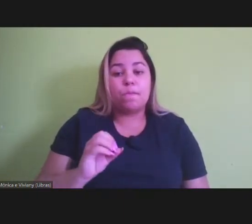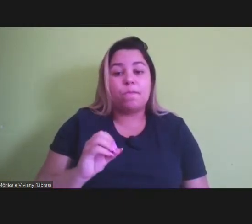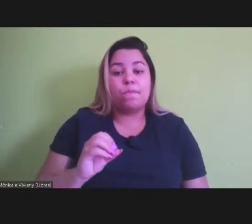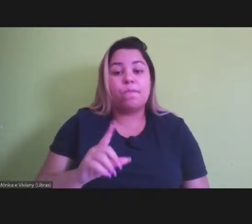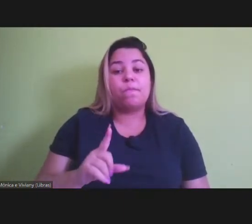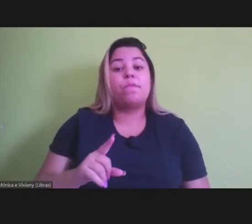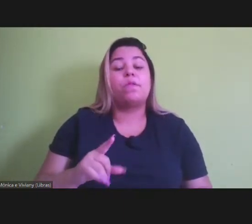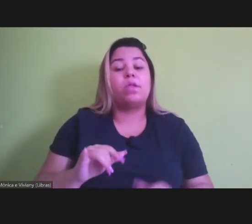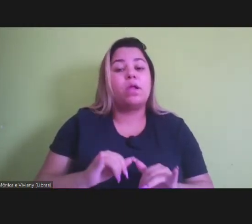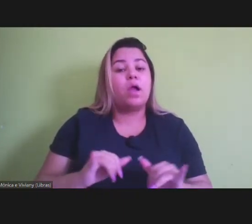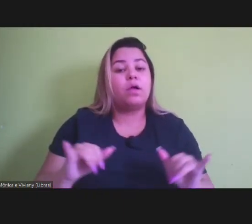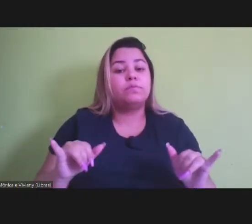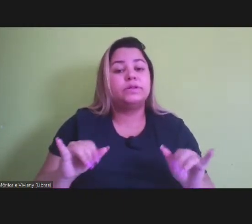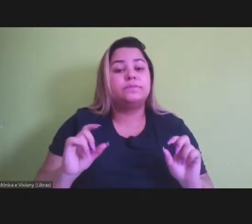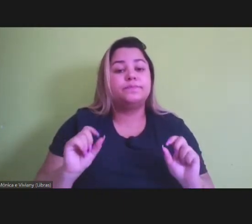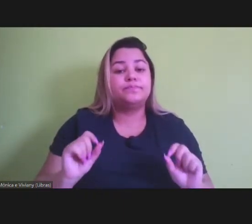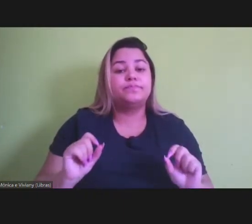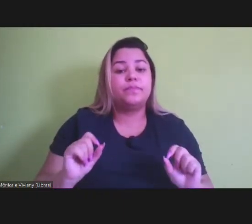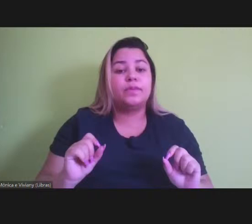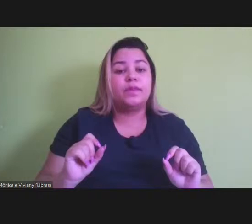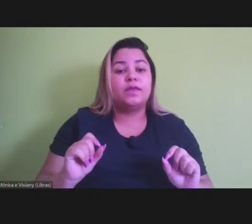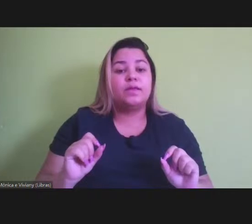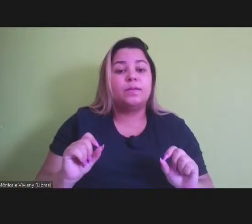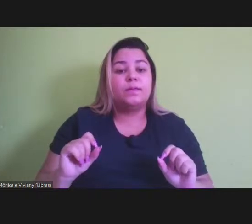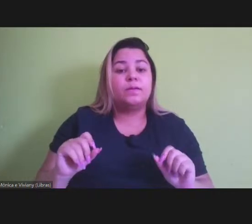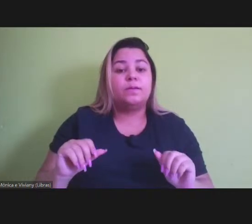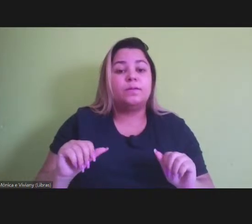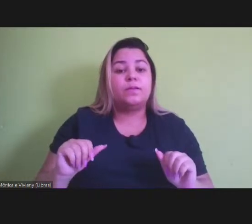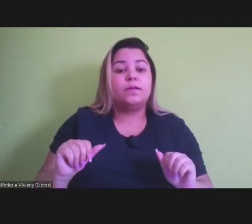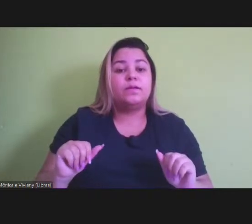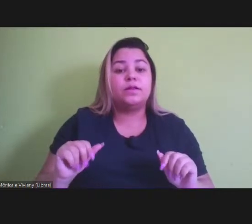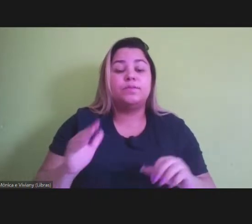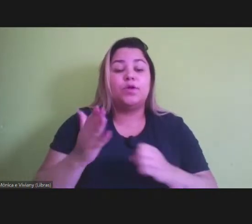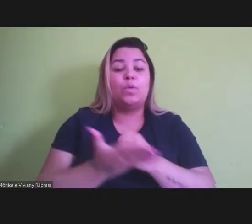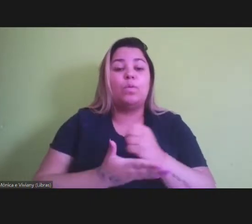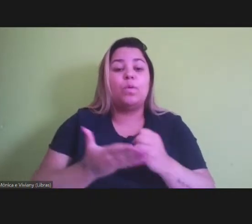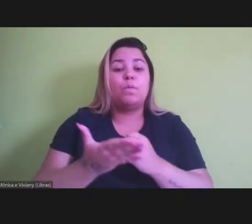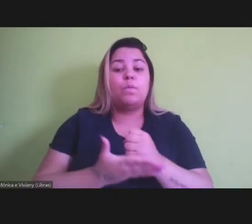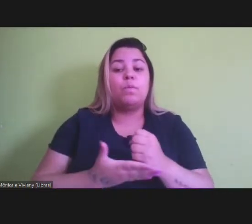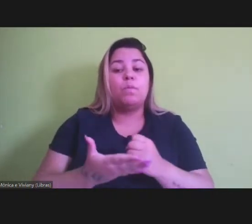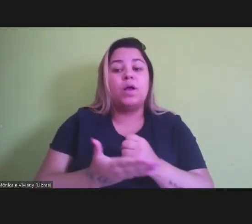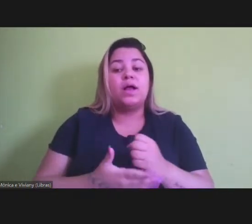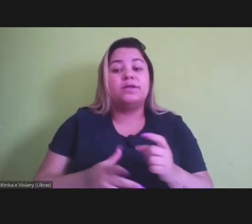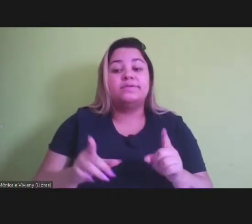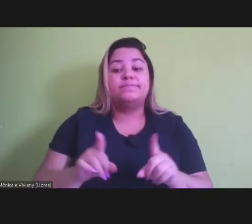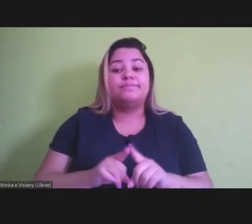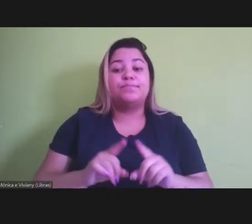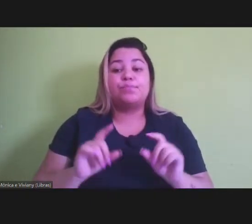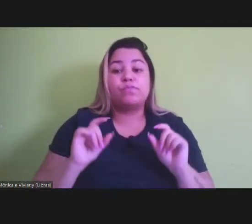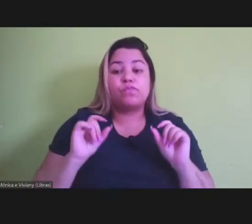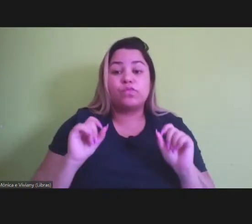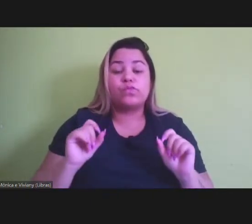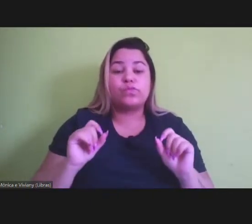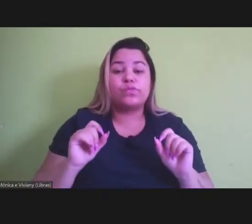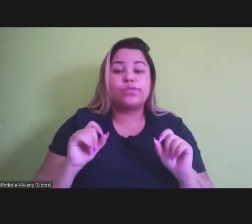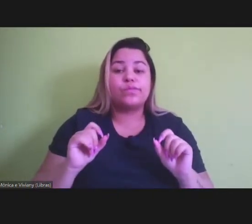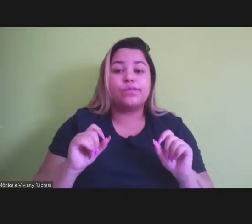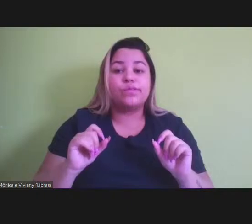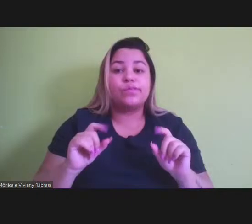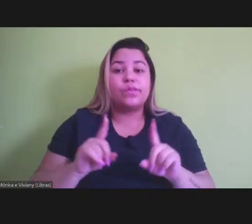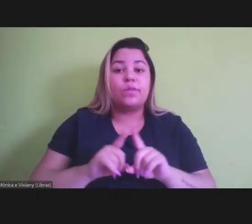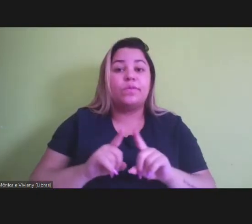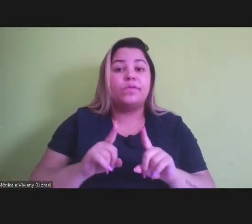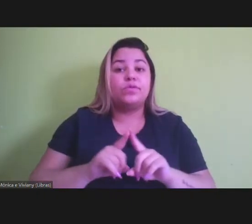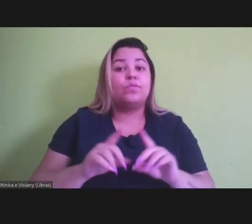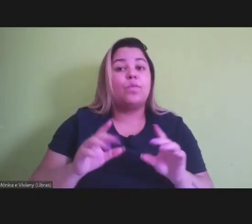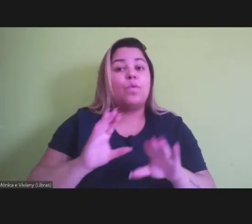Council of Health, which declares, firstly, as a basis that in order to homologate